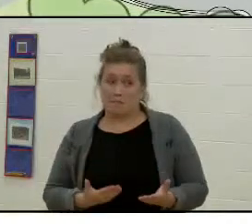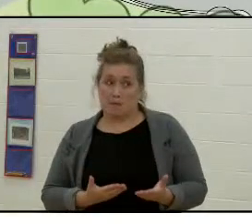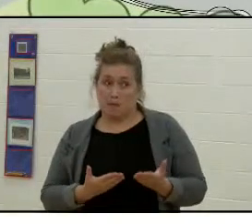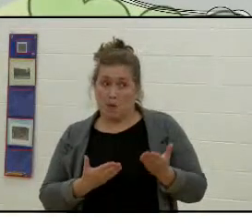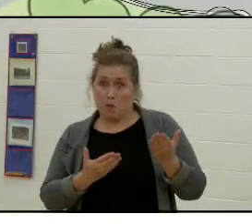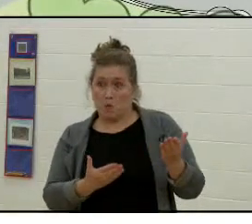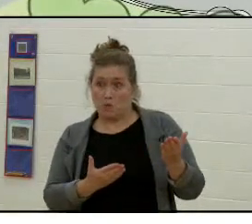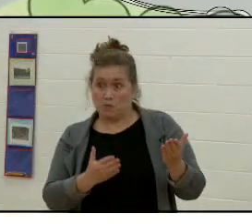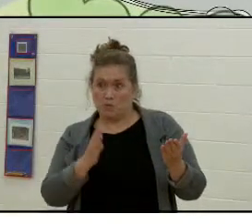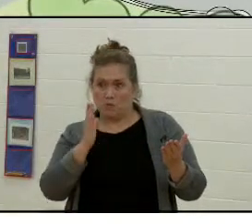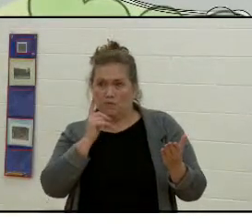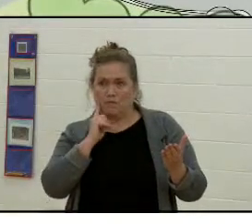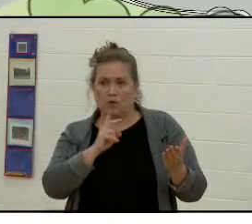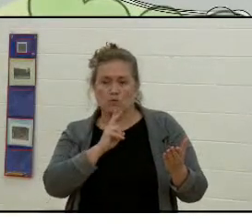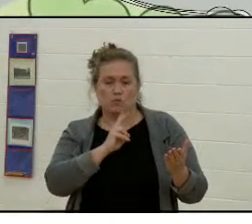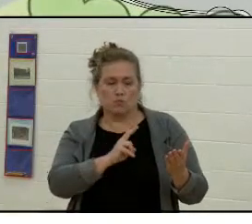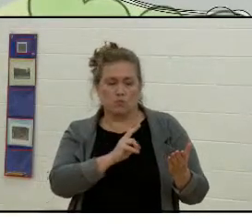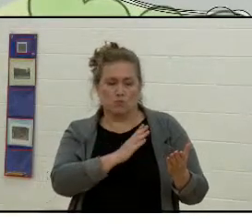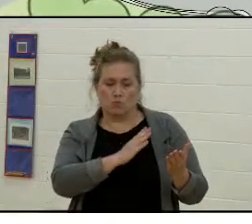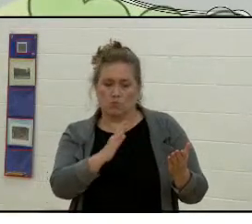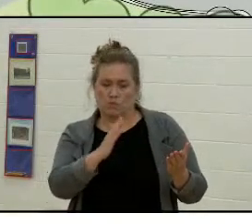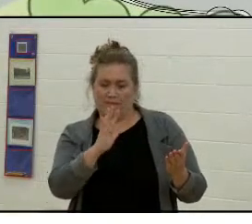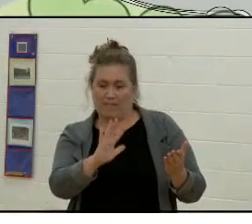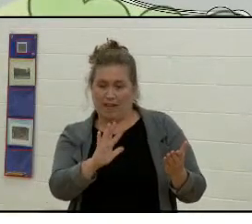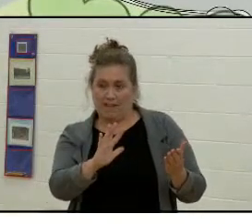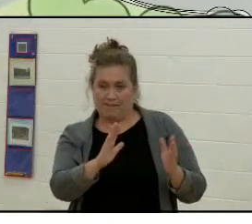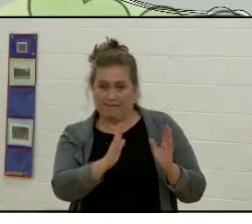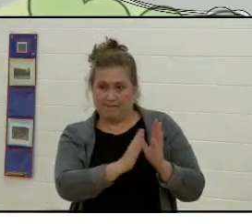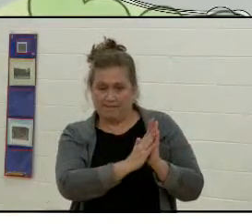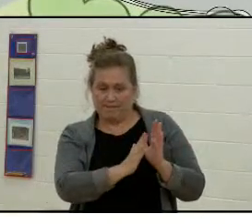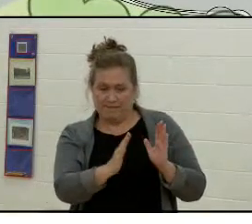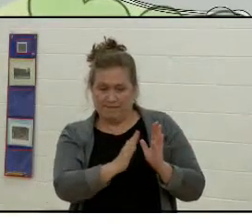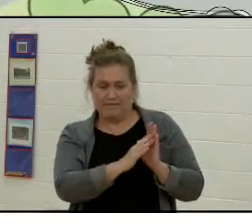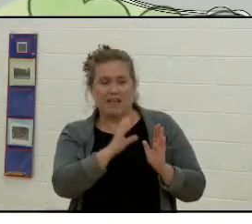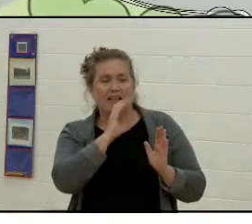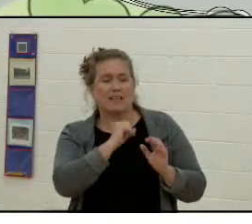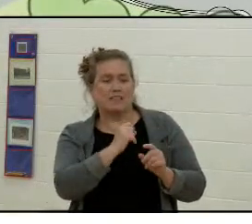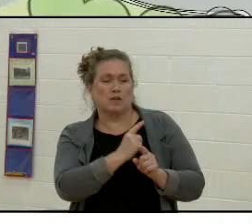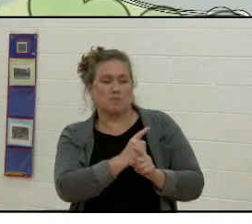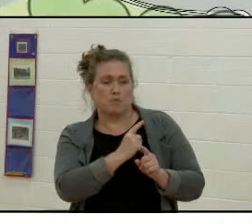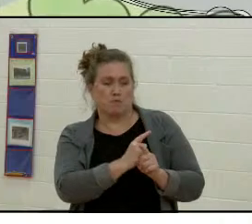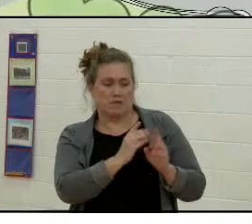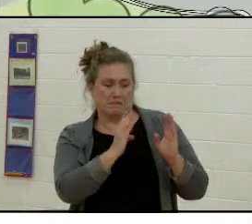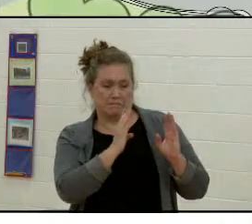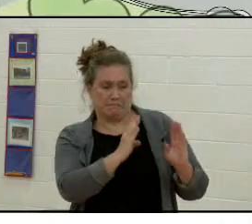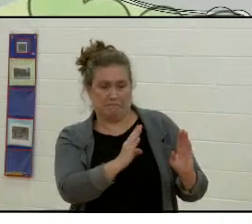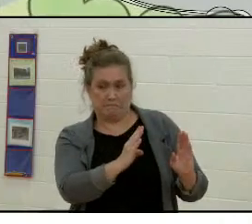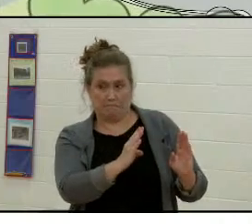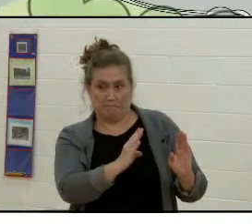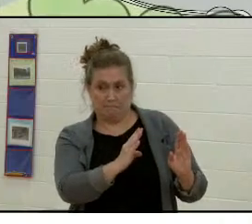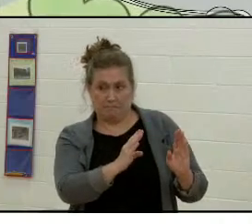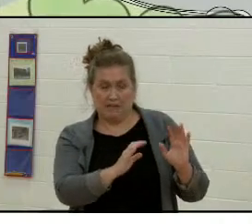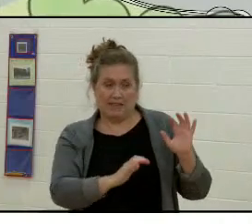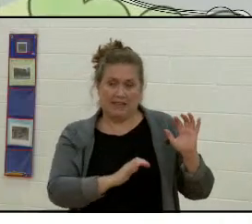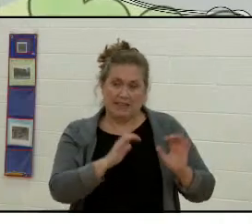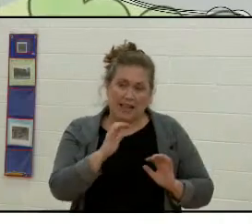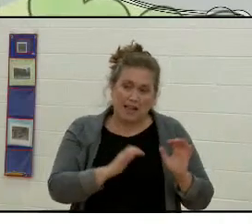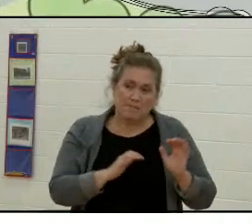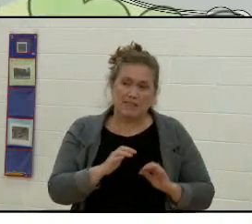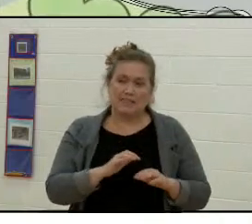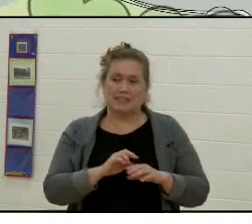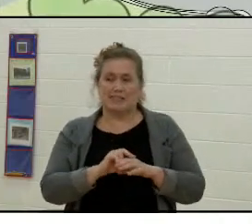ages 2 to 5 with age-appropriate, developmentally appropriate size climbers, slides,